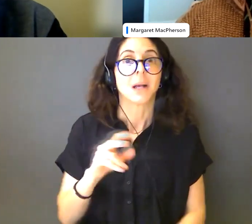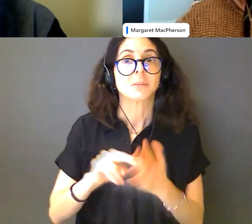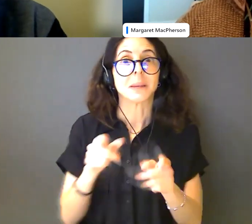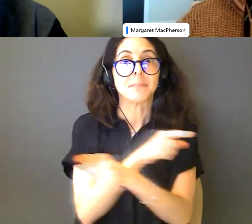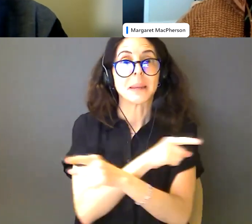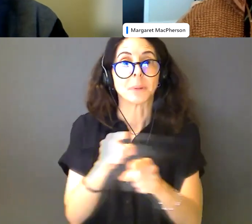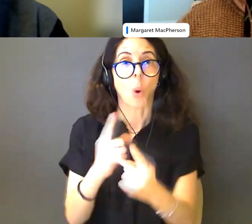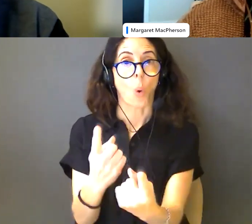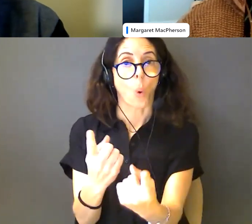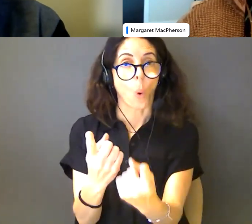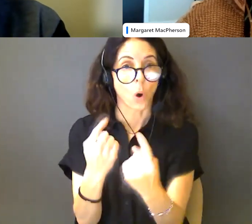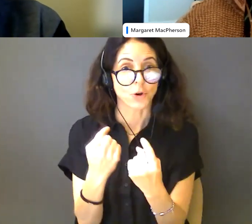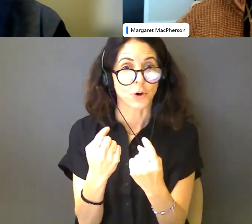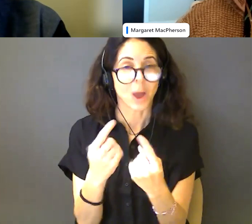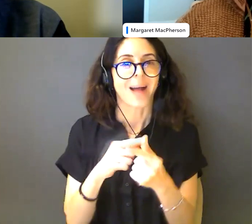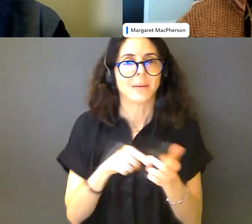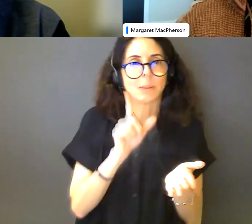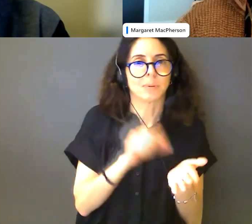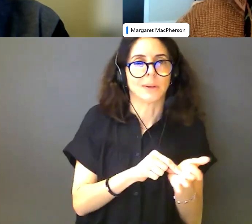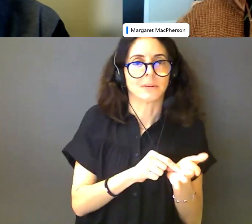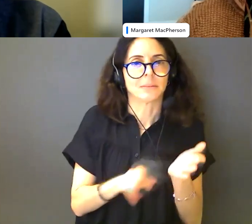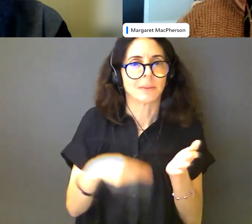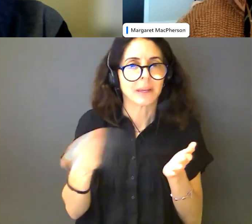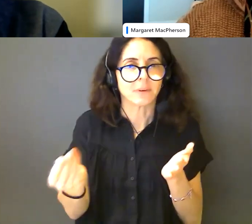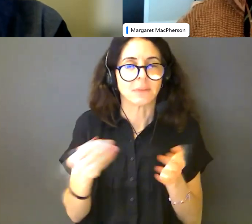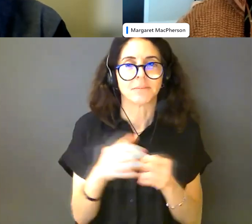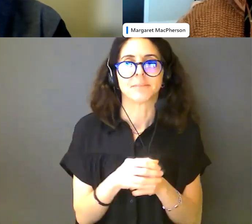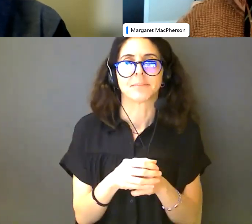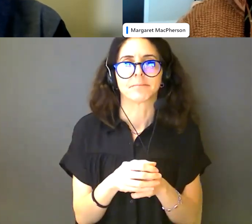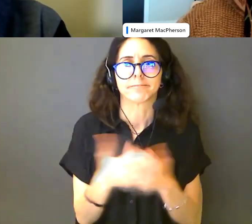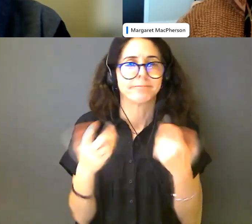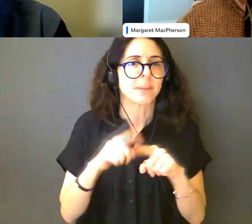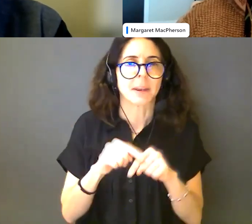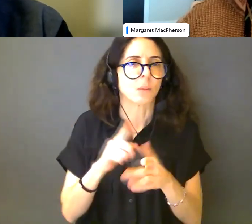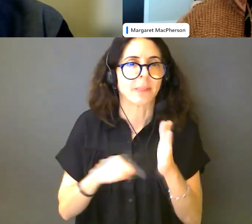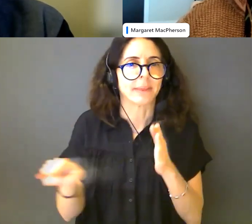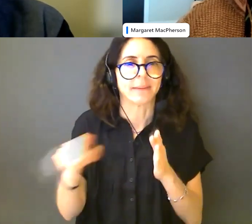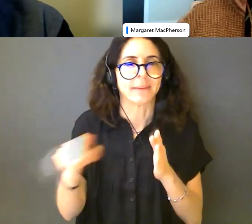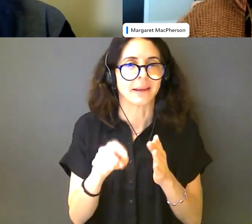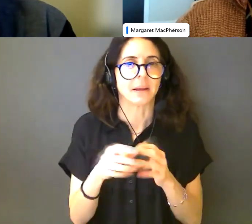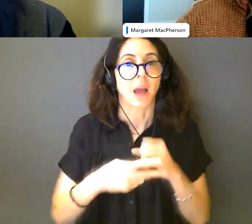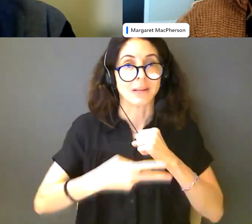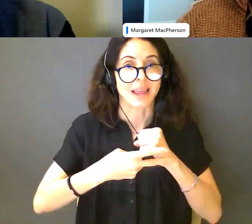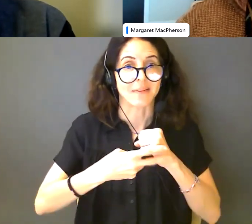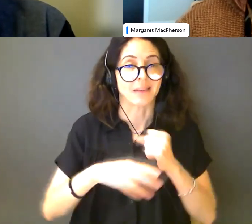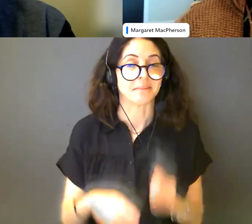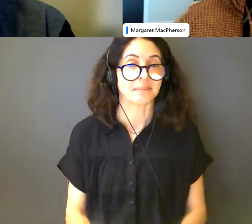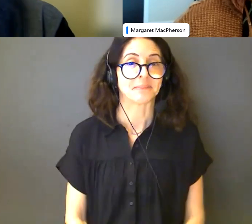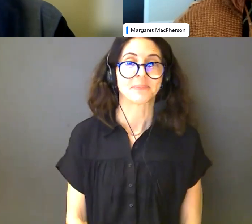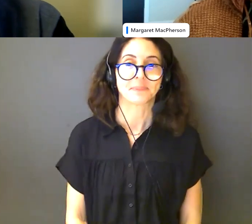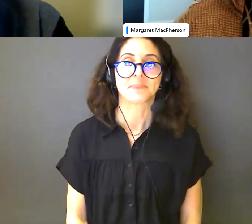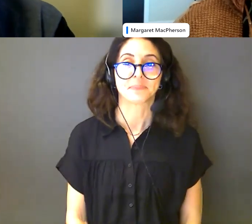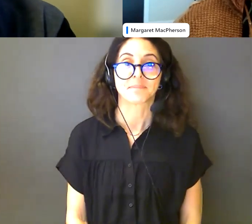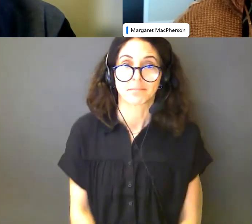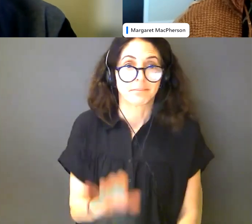order what they want. A little, branded things that people can give out. That's